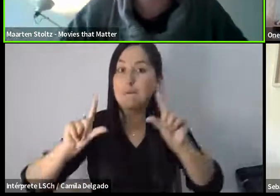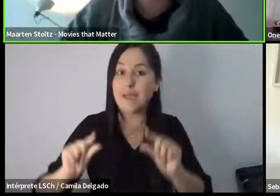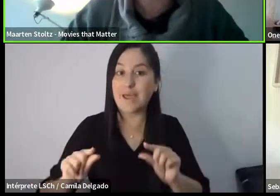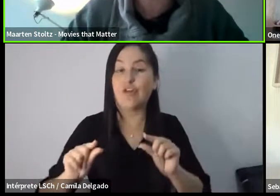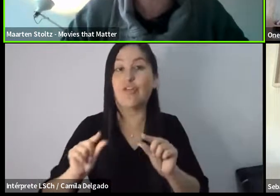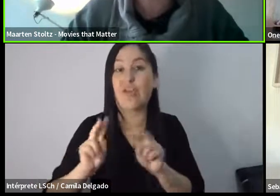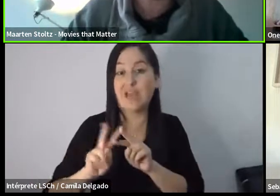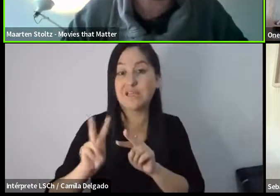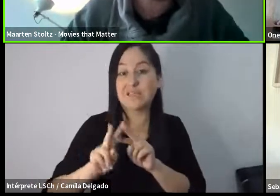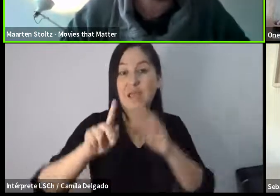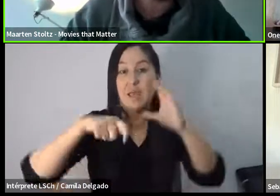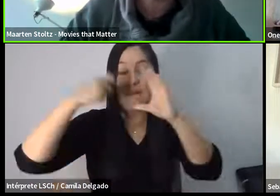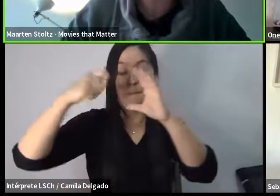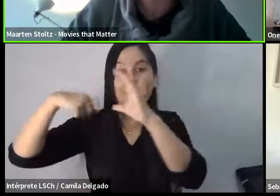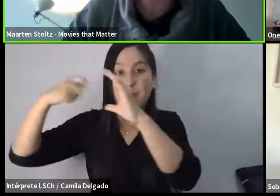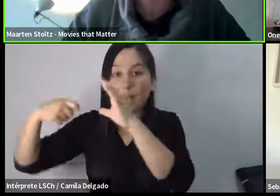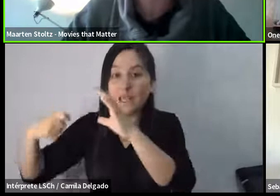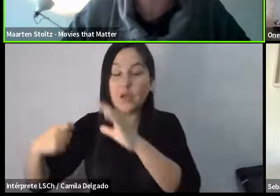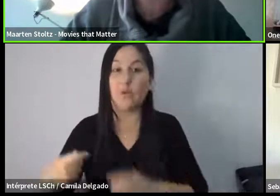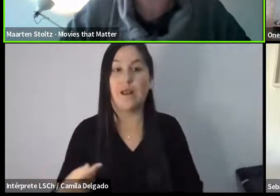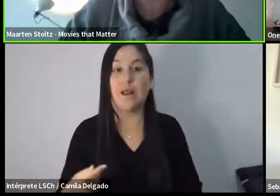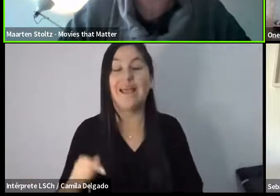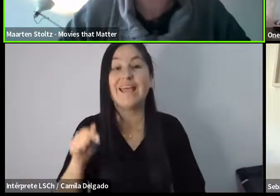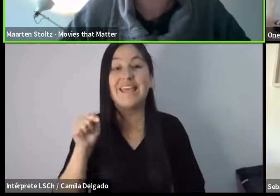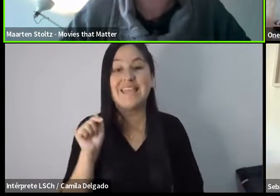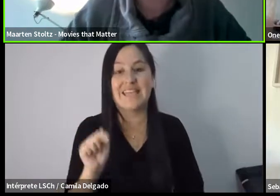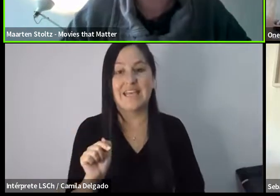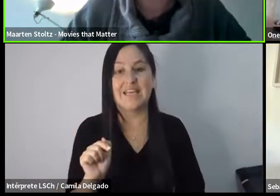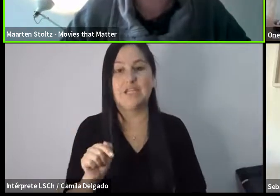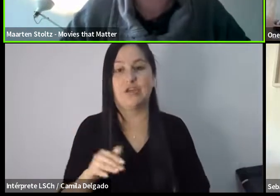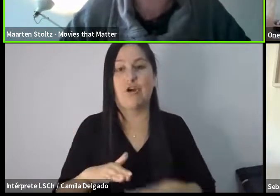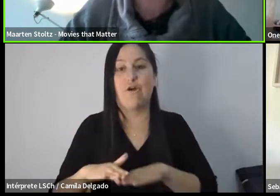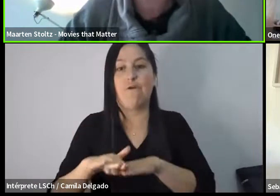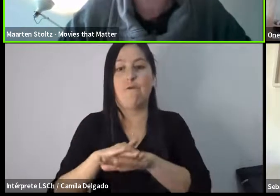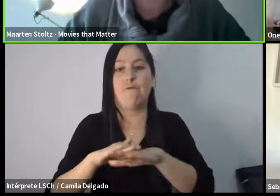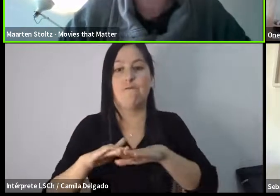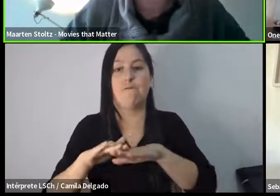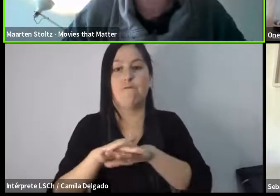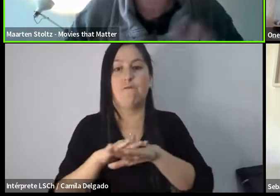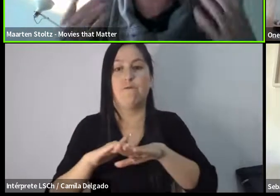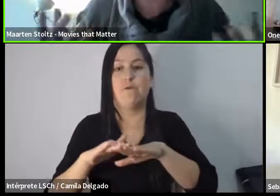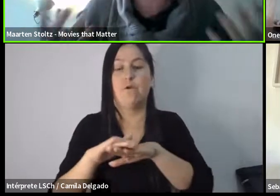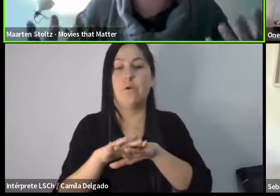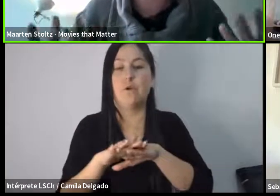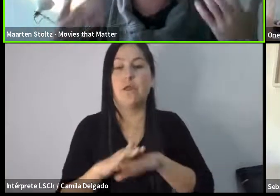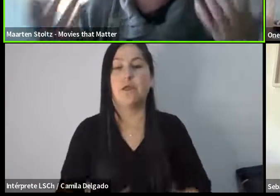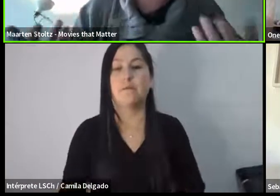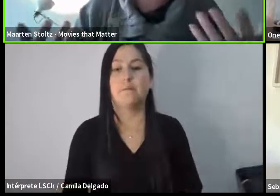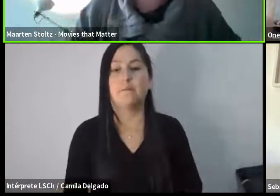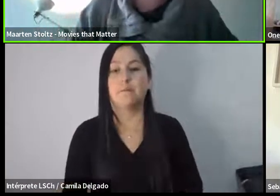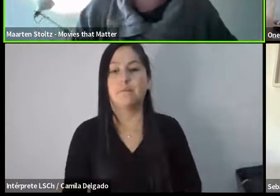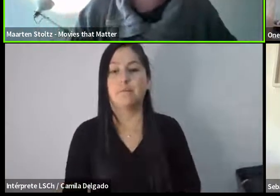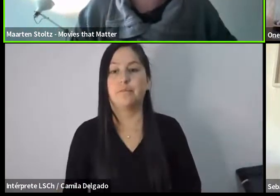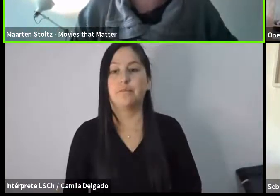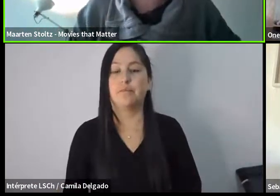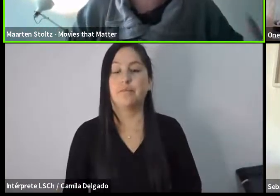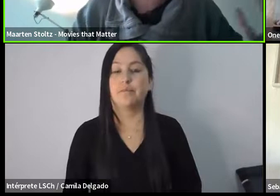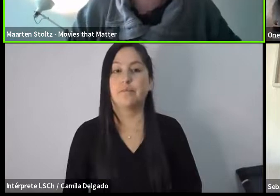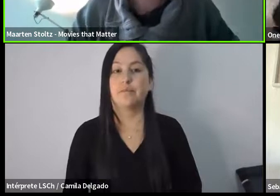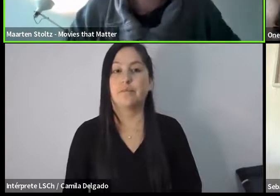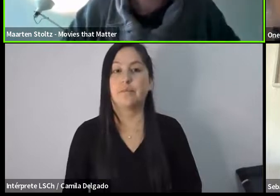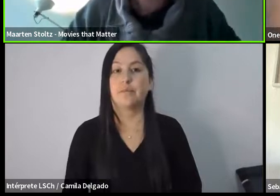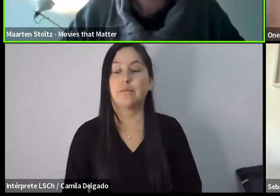down in the programming, of course. If a film comes from Belarus, you look different with different eyes